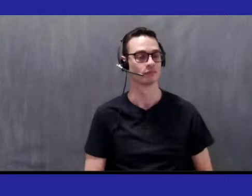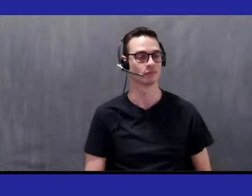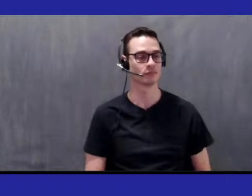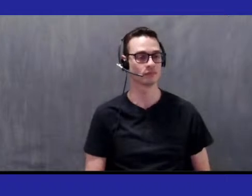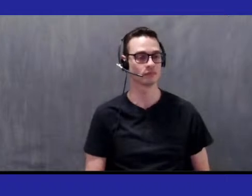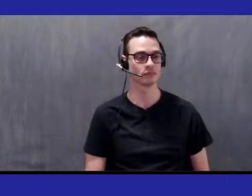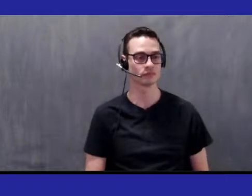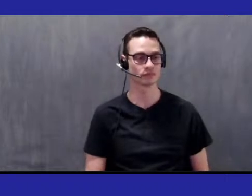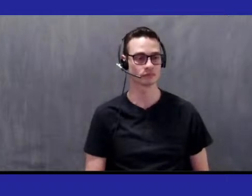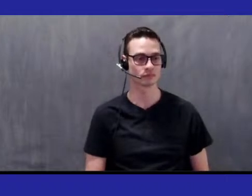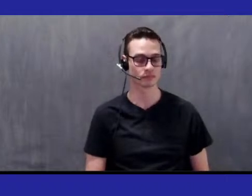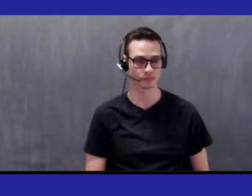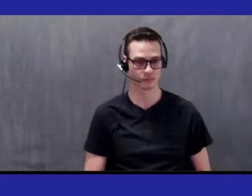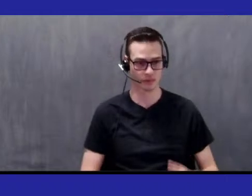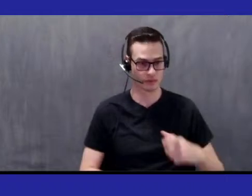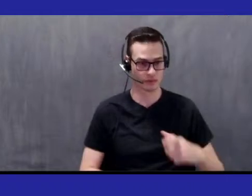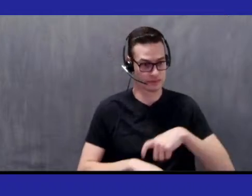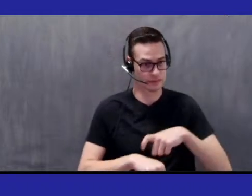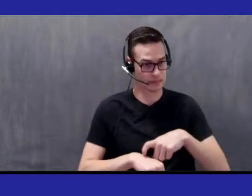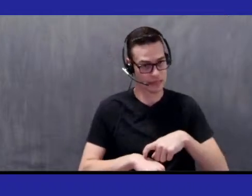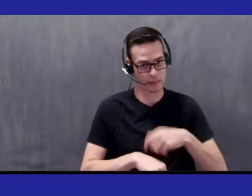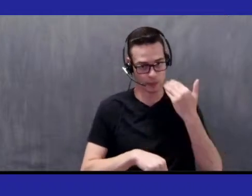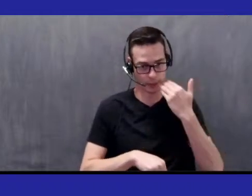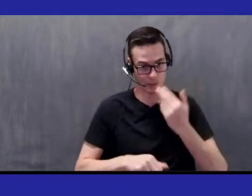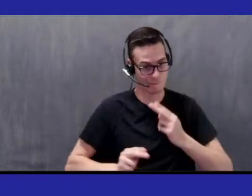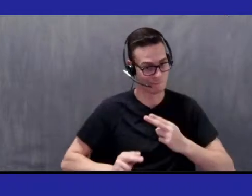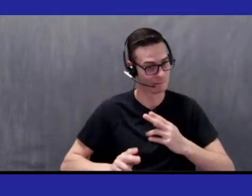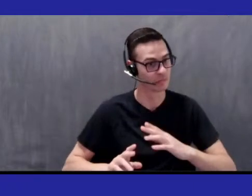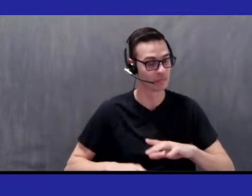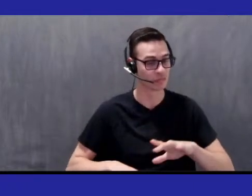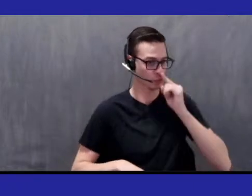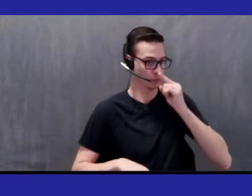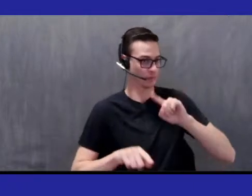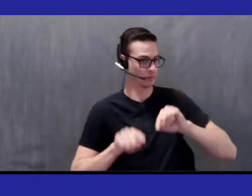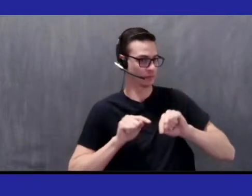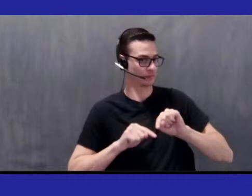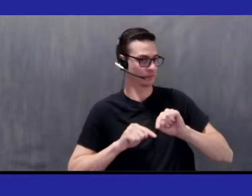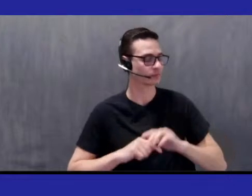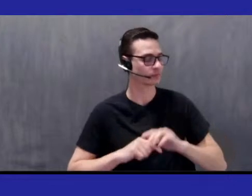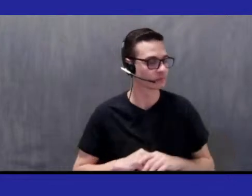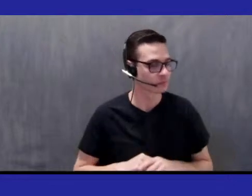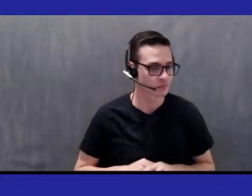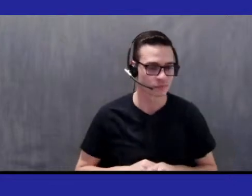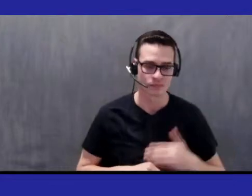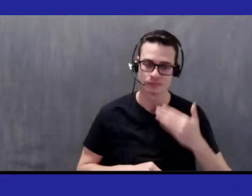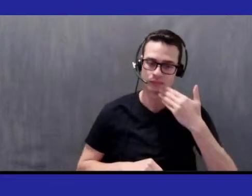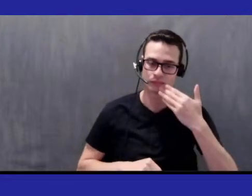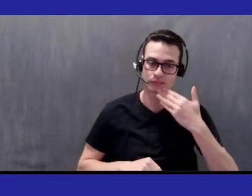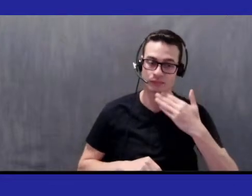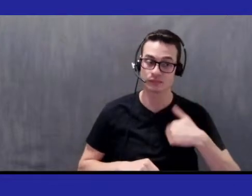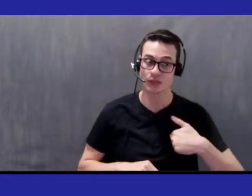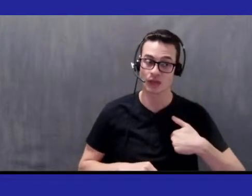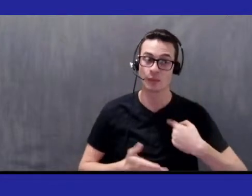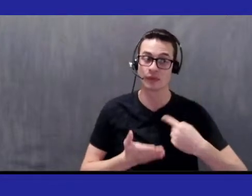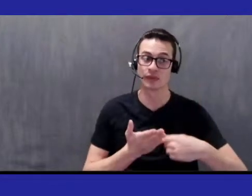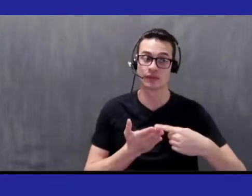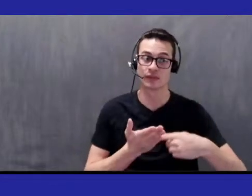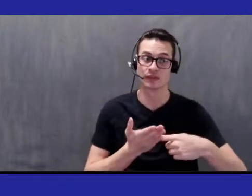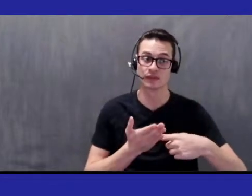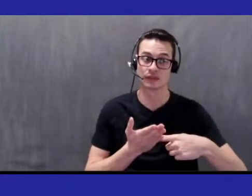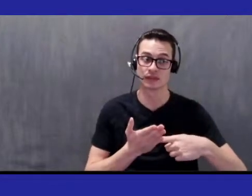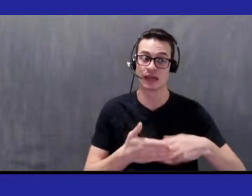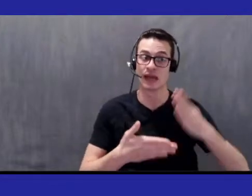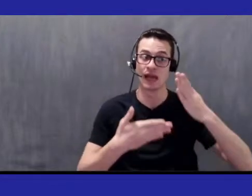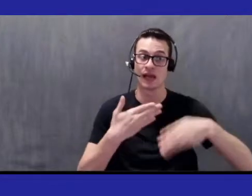In the interest of time, I'll focus on, sorry, if you could go back one slide. I'll be focusing on ending racism in clinical